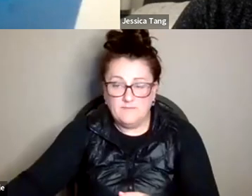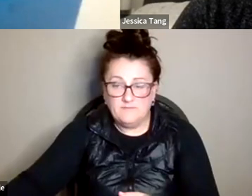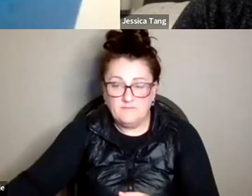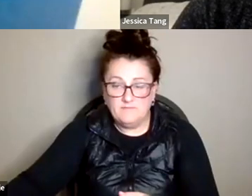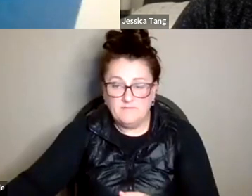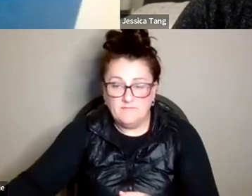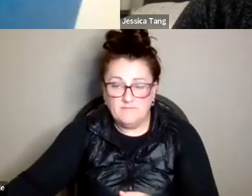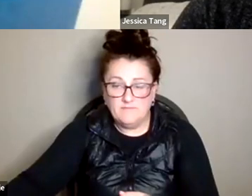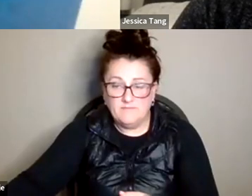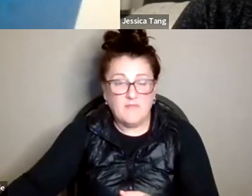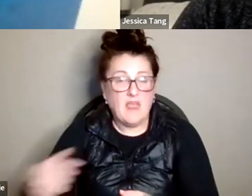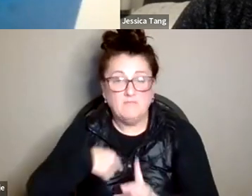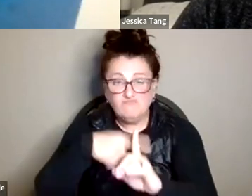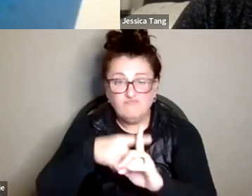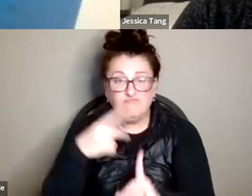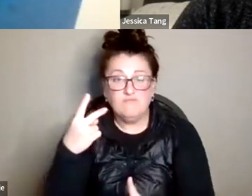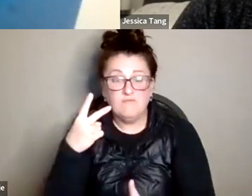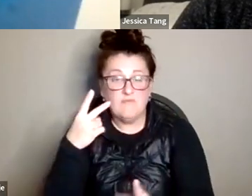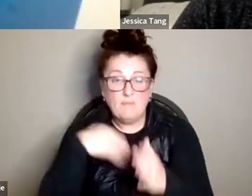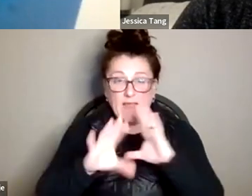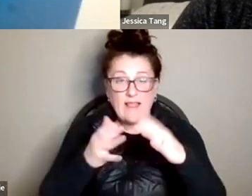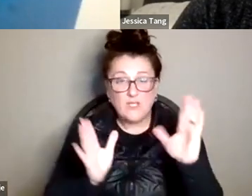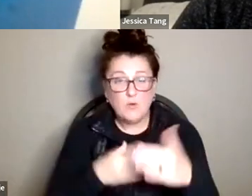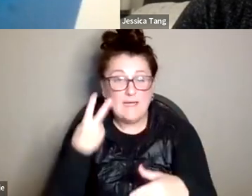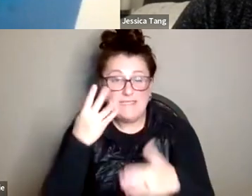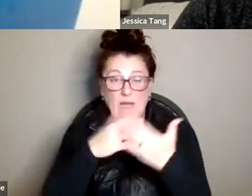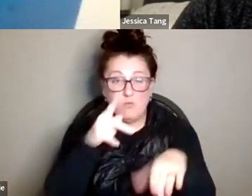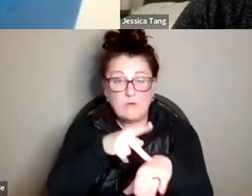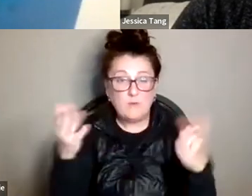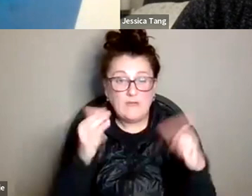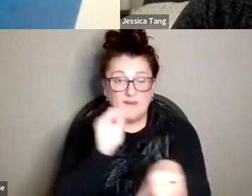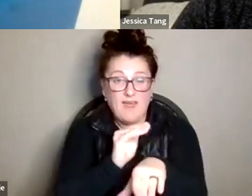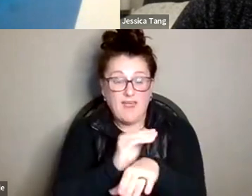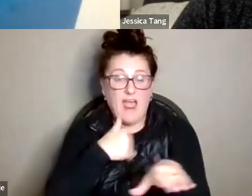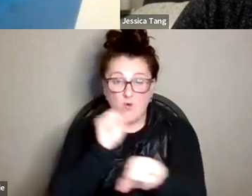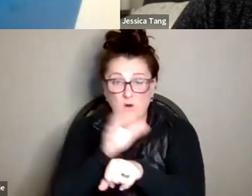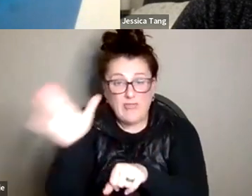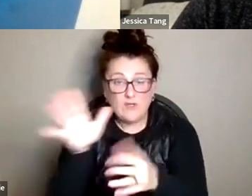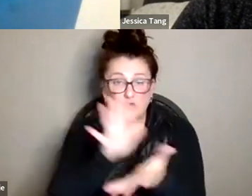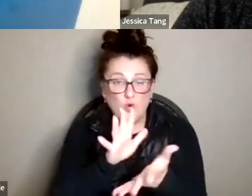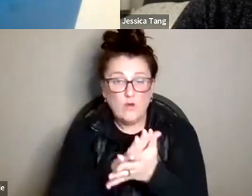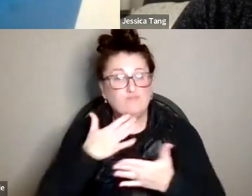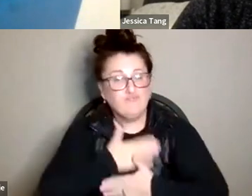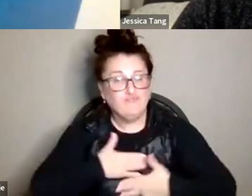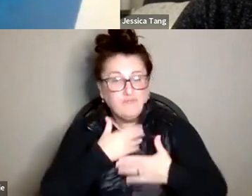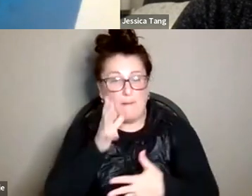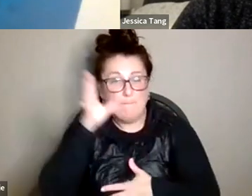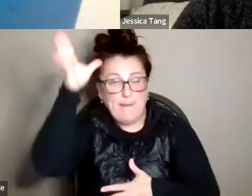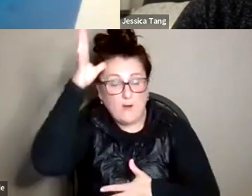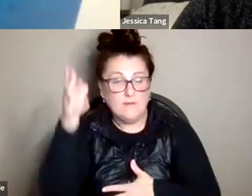I see some principals here tonight that I've worked in their schools. I've had the luxury of being a parent.